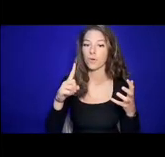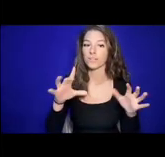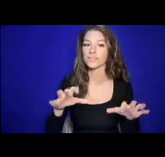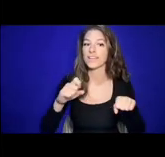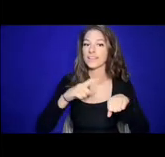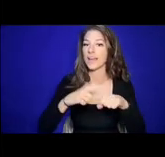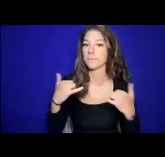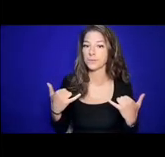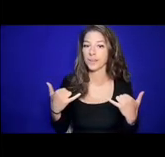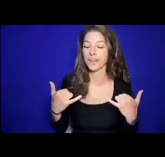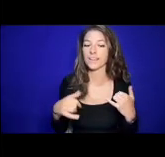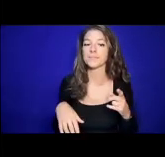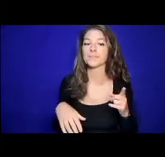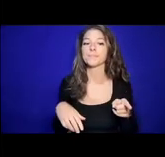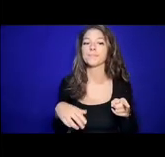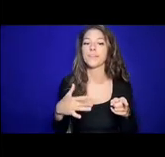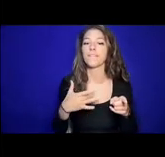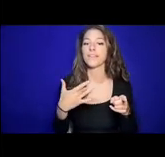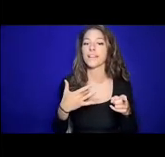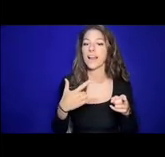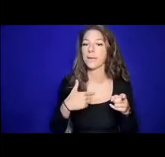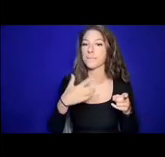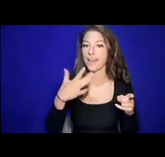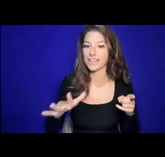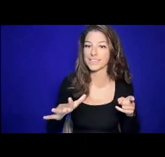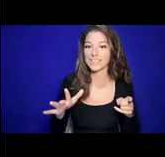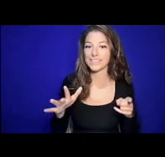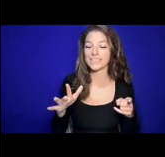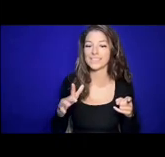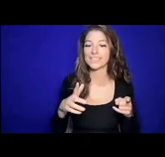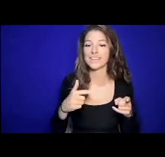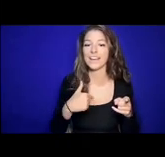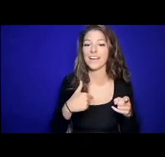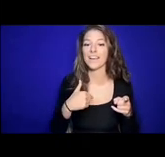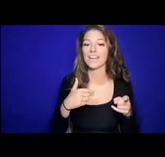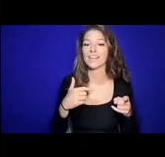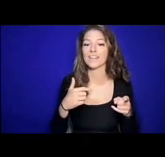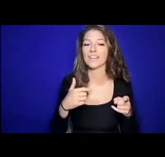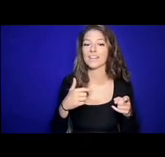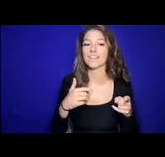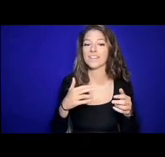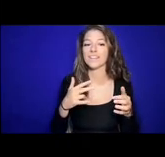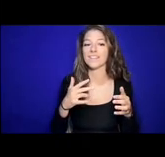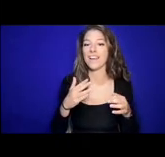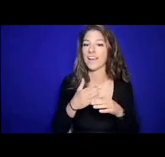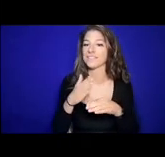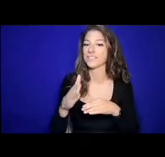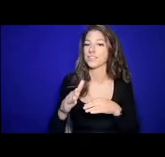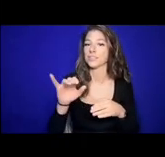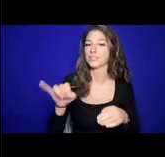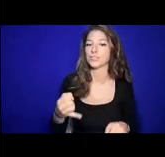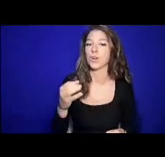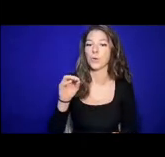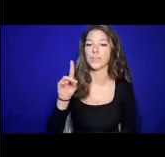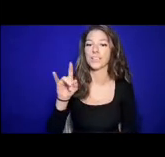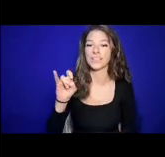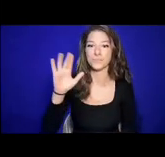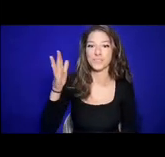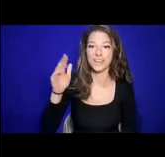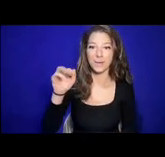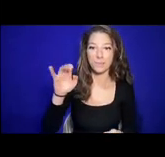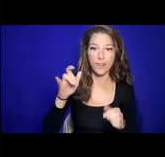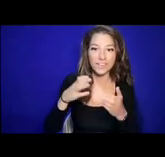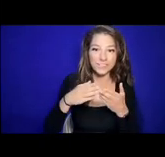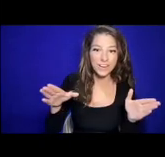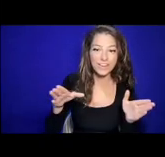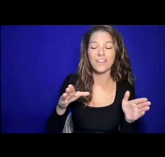with us today on this. I feel like I'm lucky that I get to go after Jody presented ABLE in